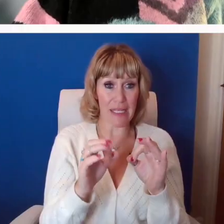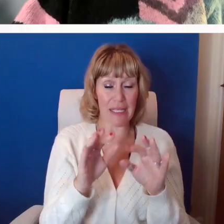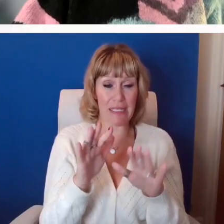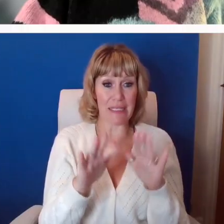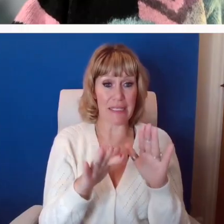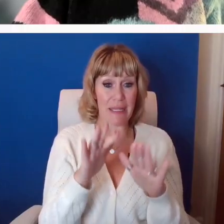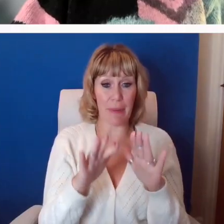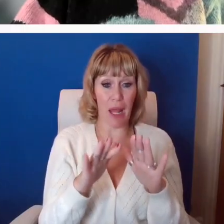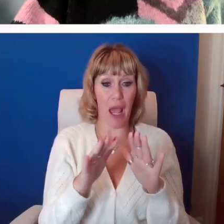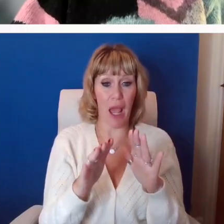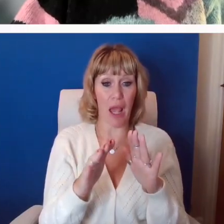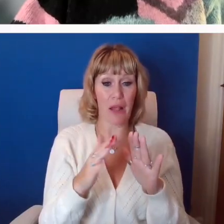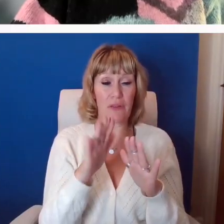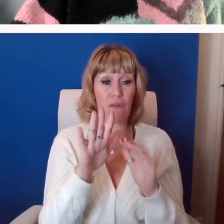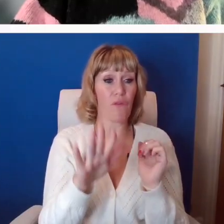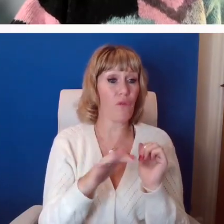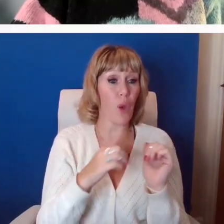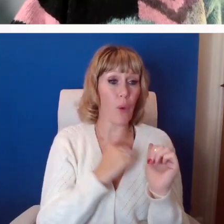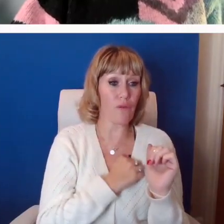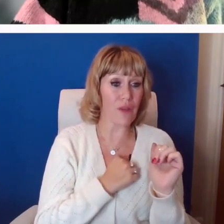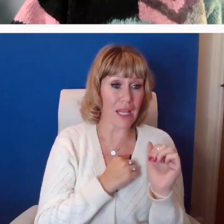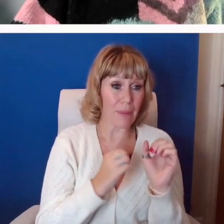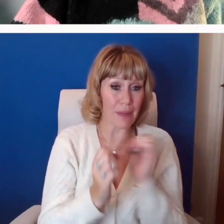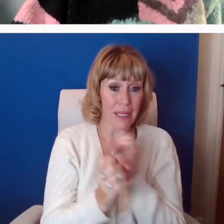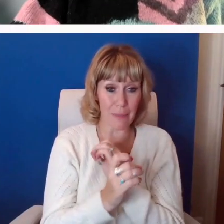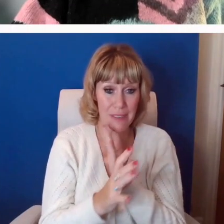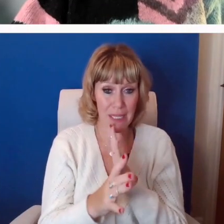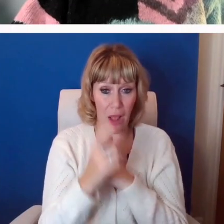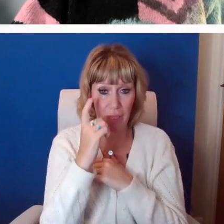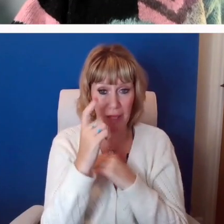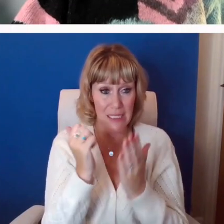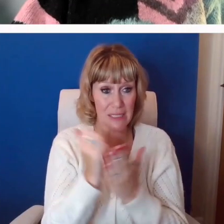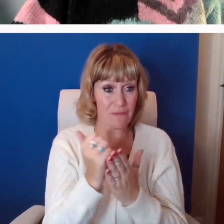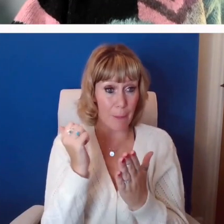if you're with us, but I just think it's fabulous.